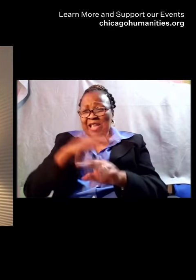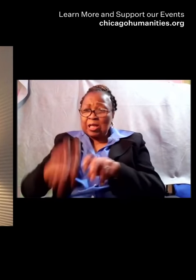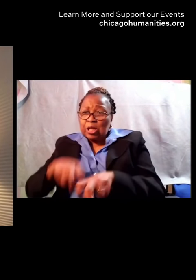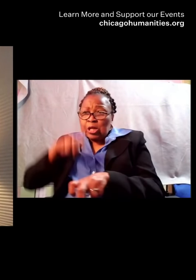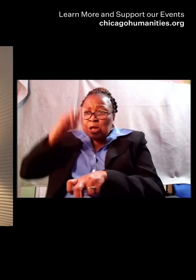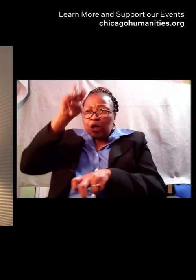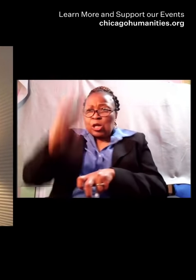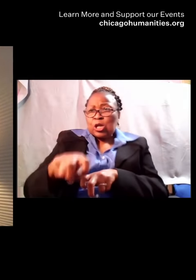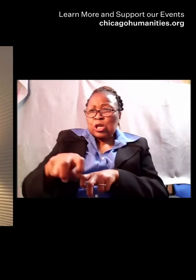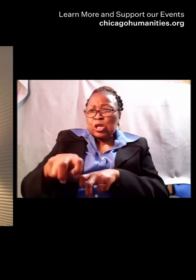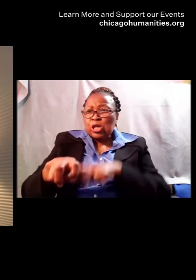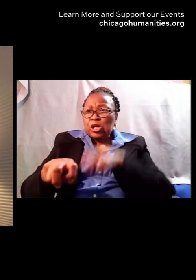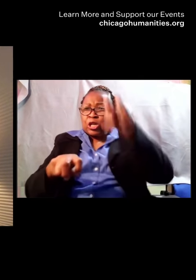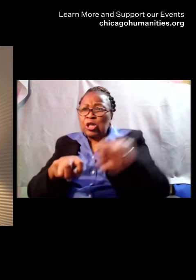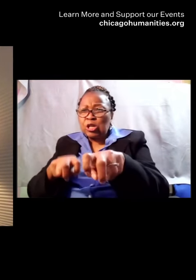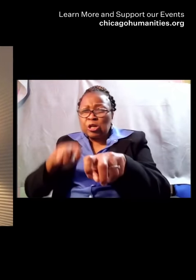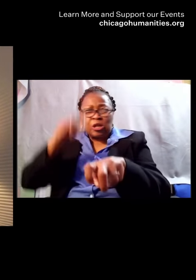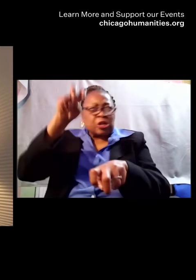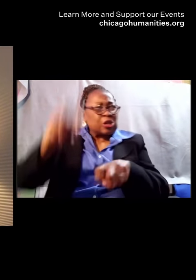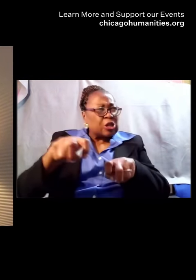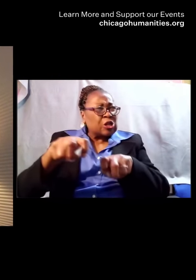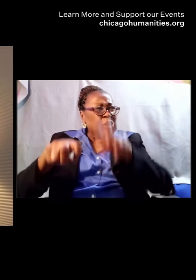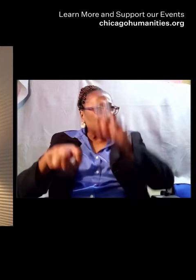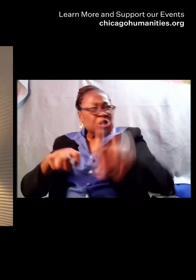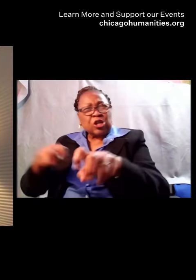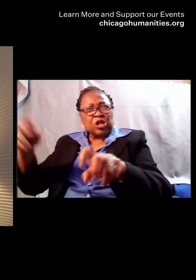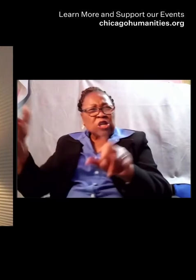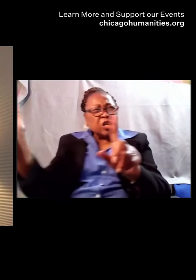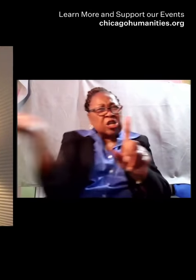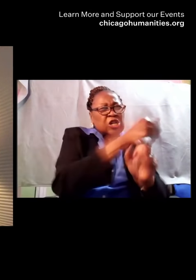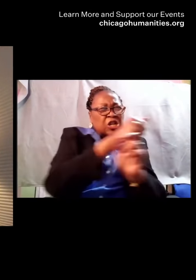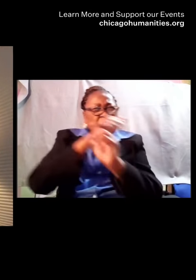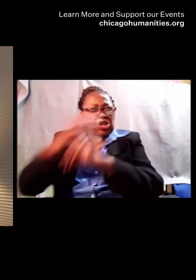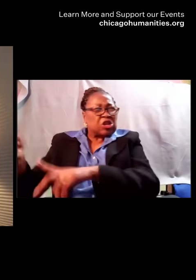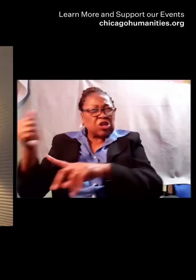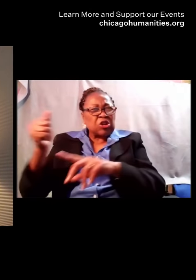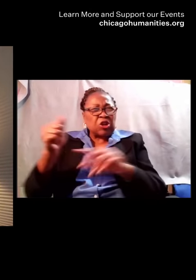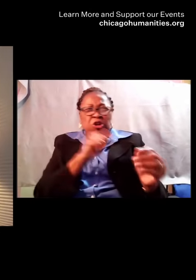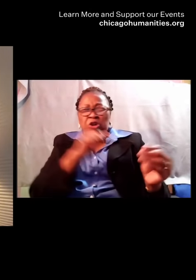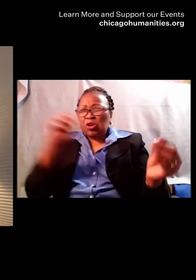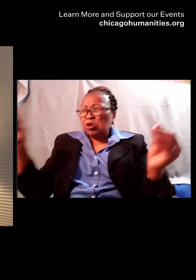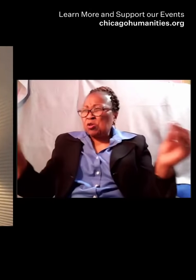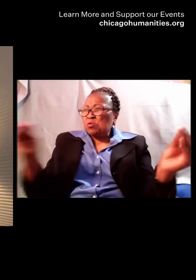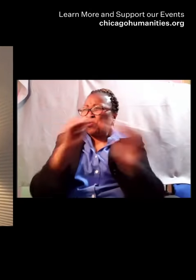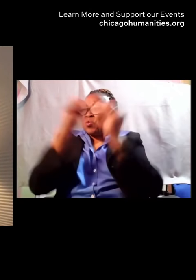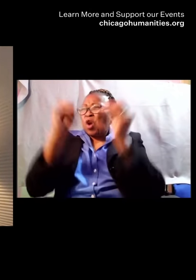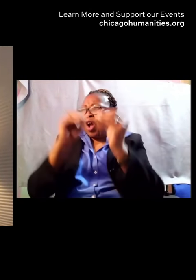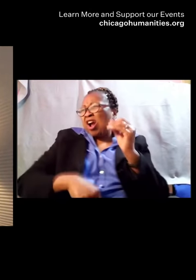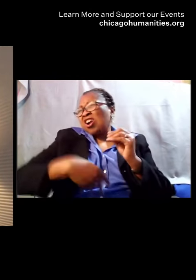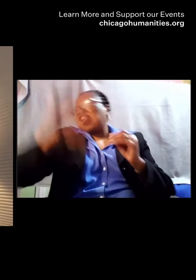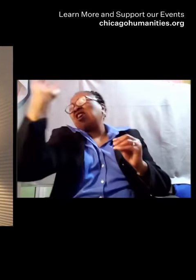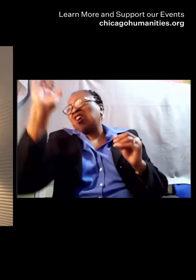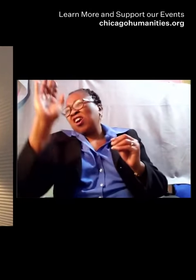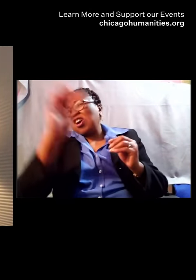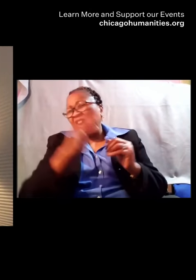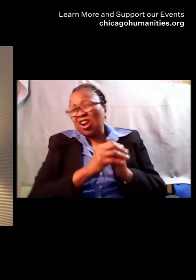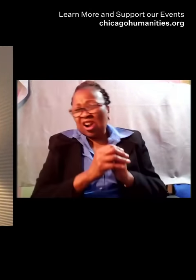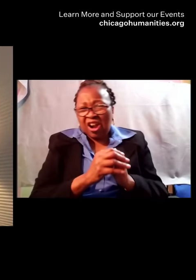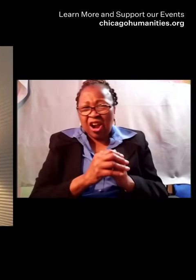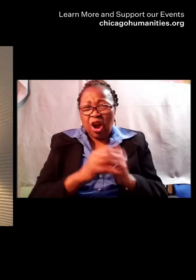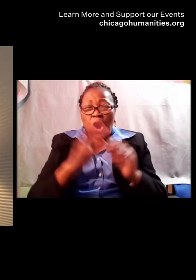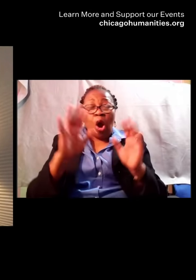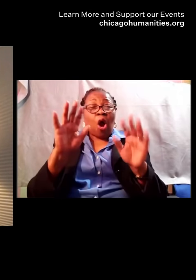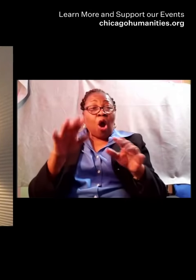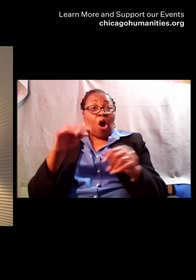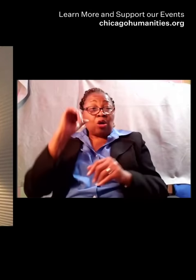to the wind, ripping out throats on footpaths, pissing off brokers. Tomorrow they'll be back